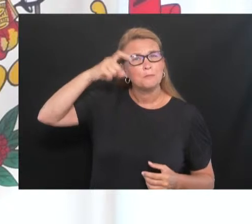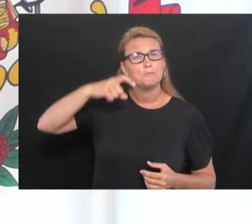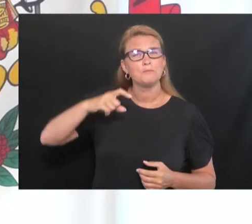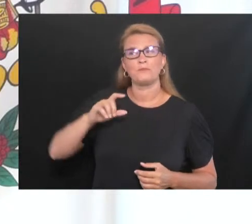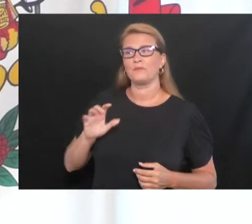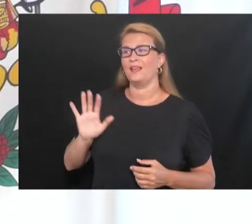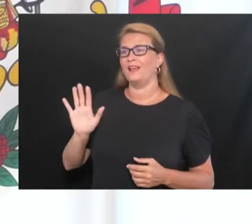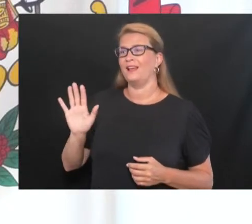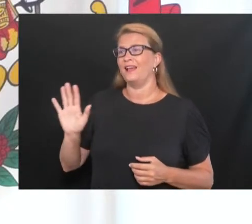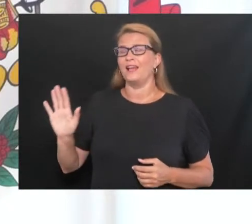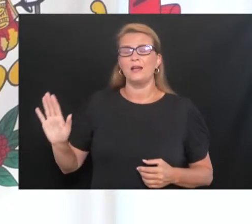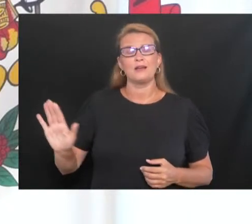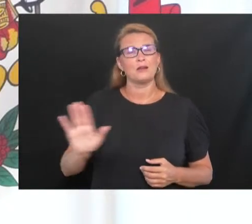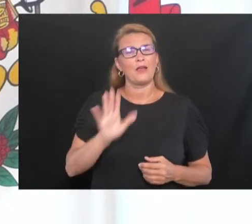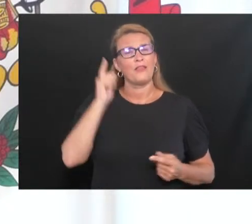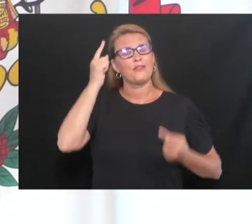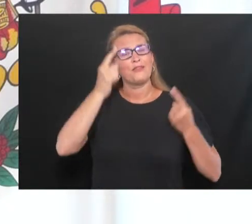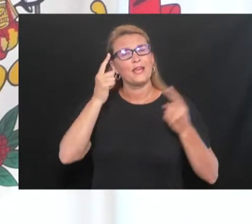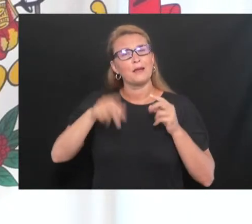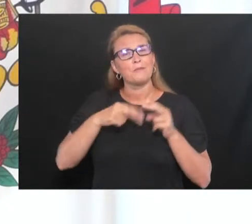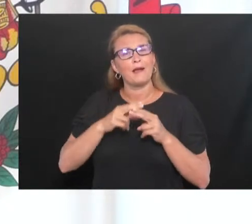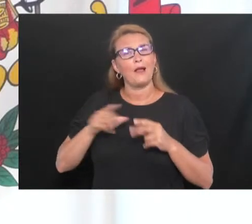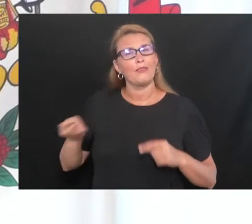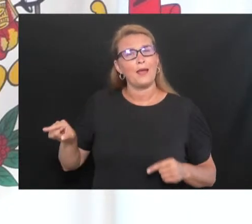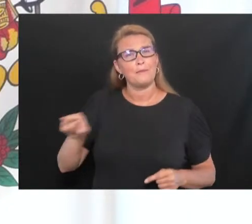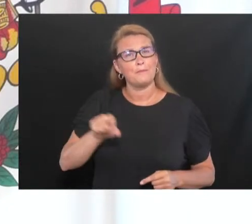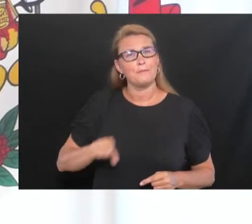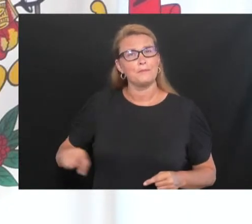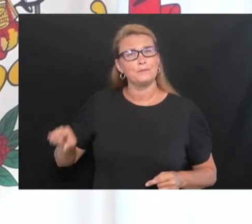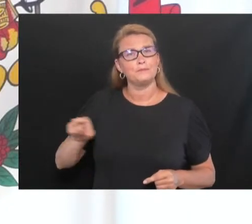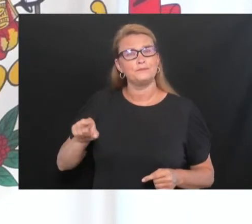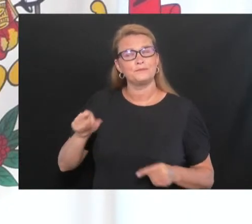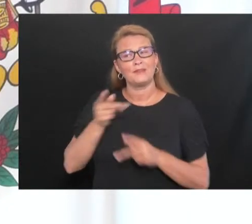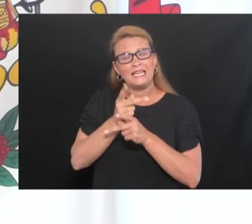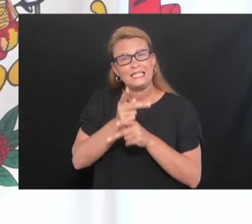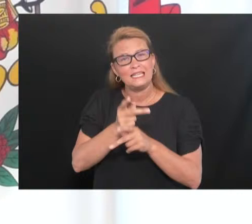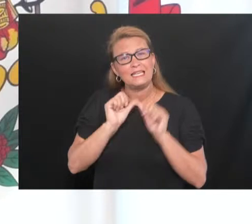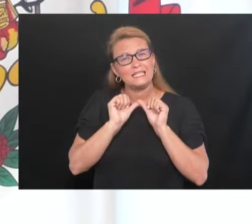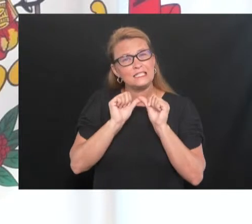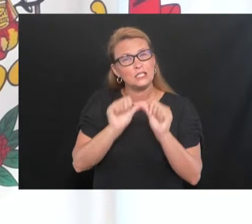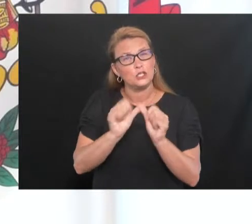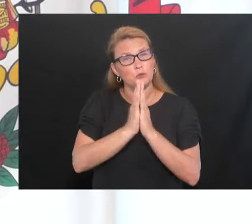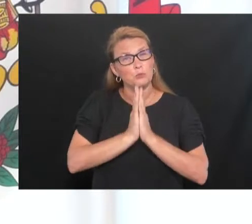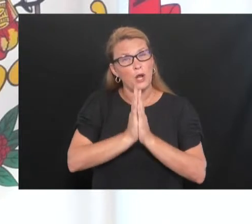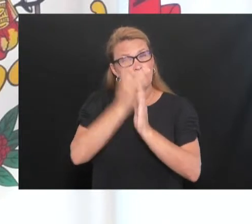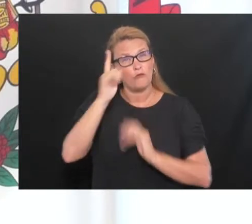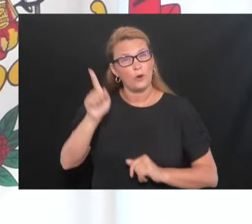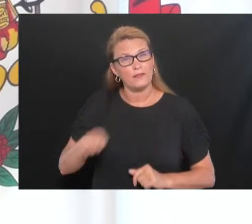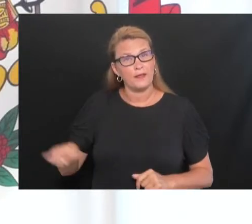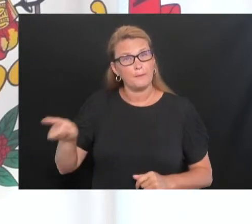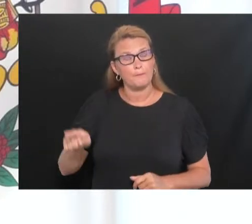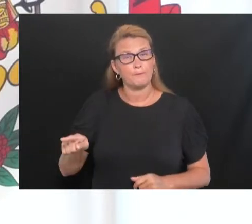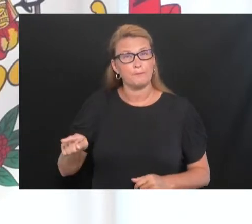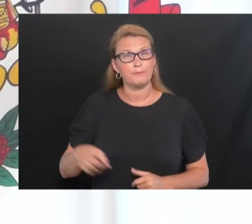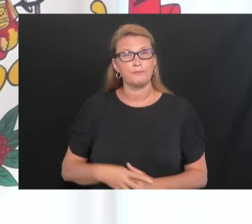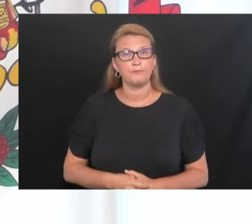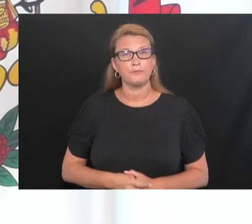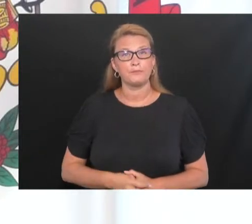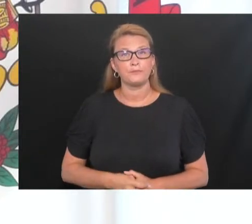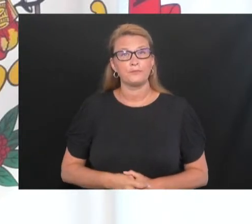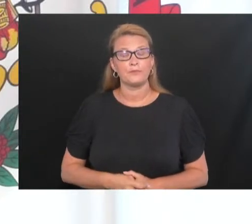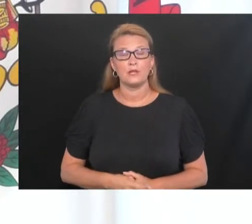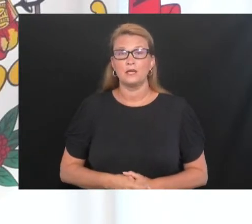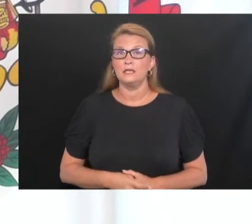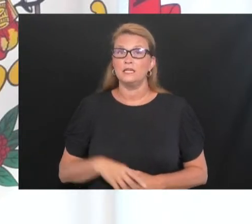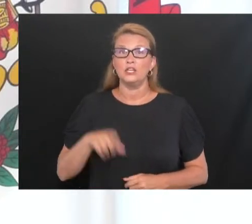ones, please just think about them, keep them in your prayers, and I ask this so much that